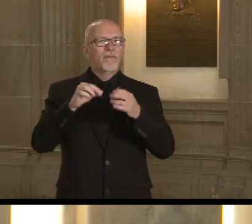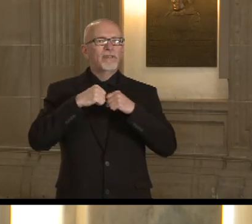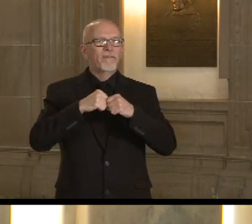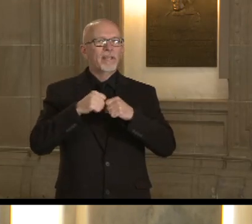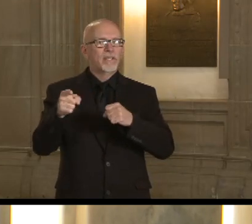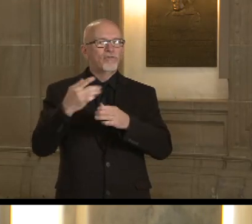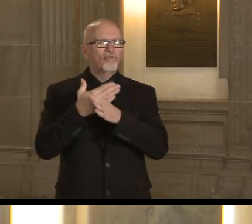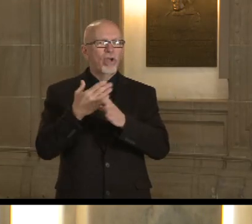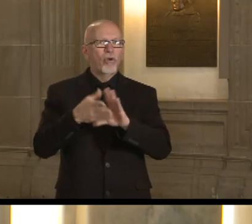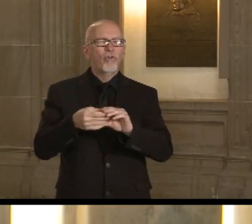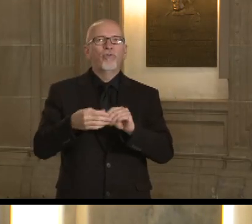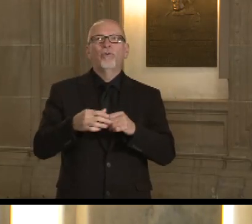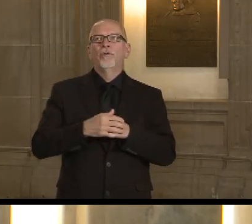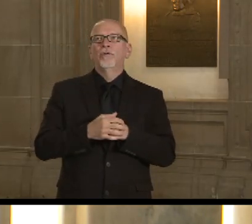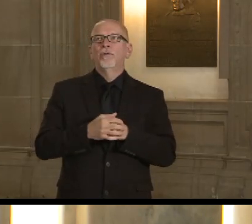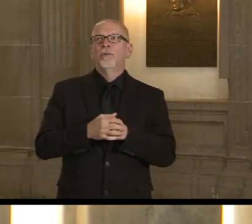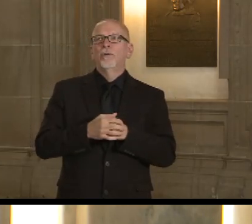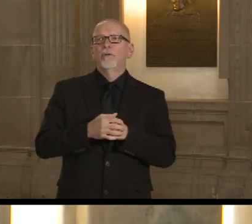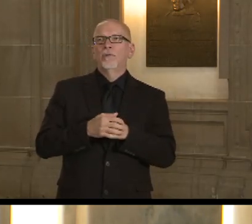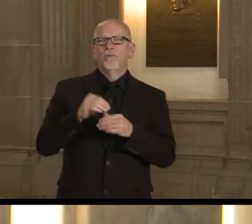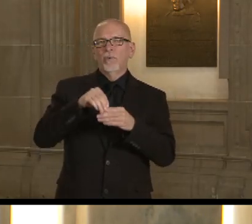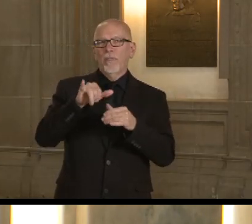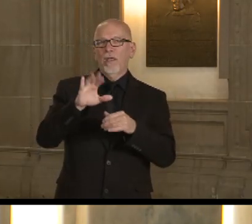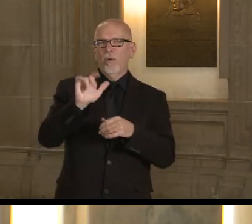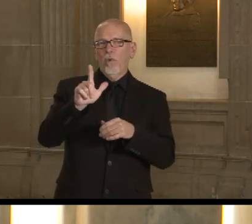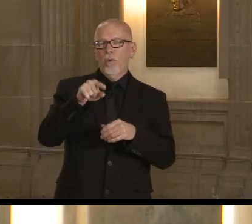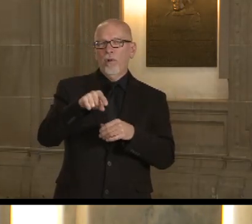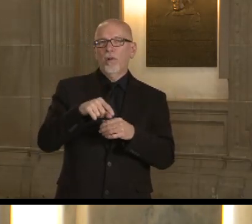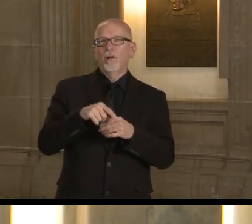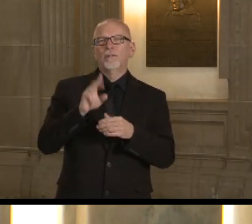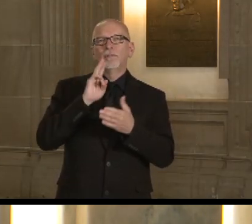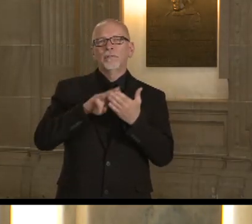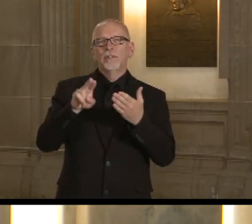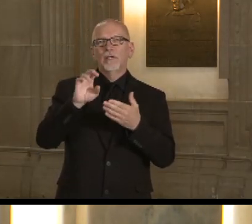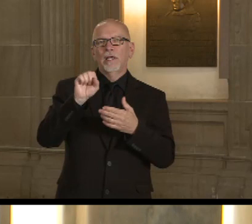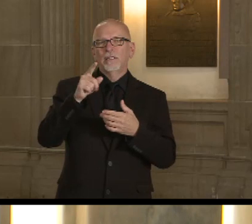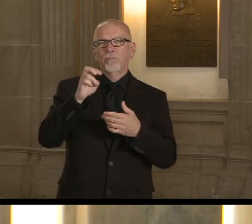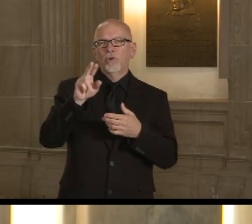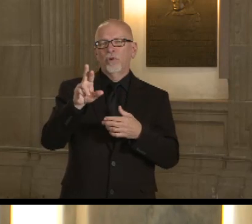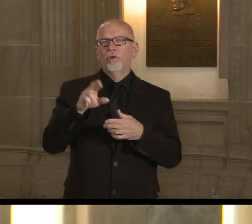Defense shared on that call, Secretary Esper,